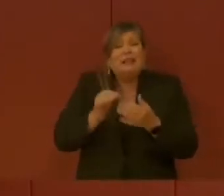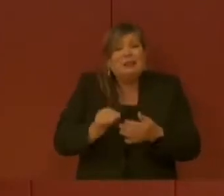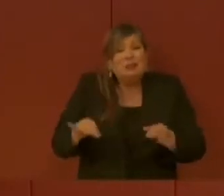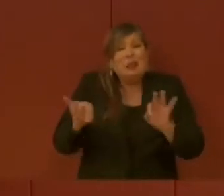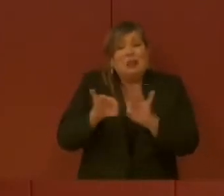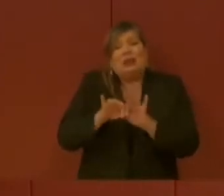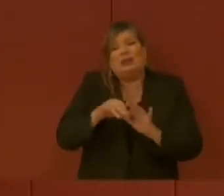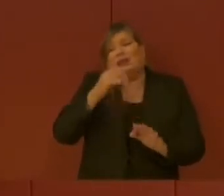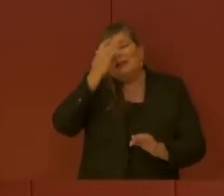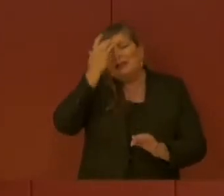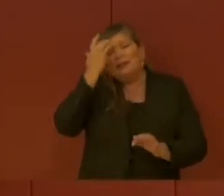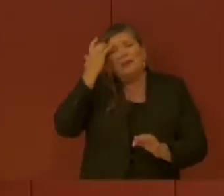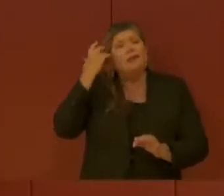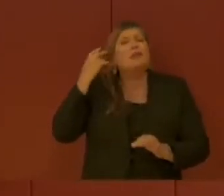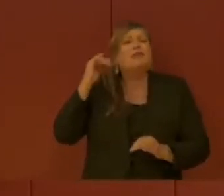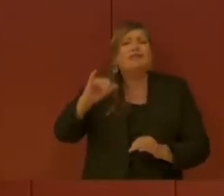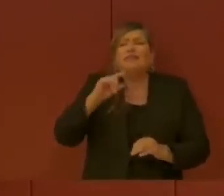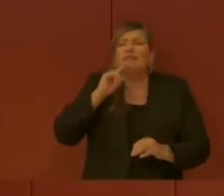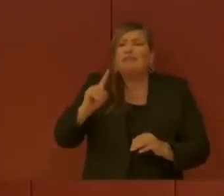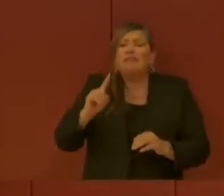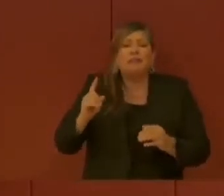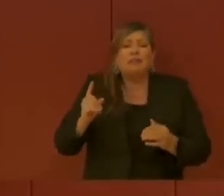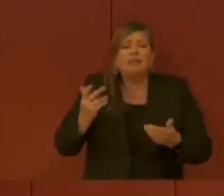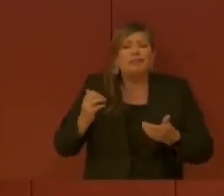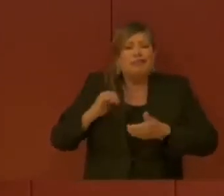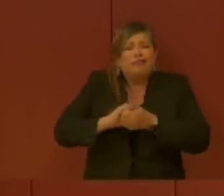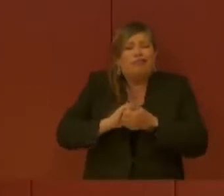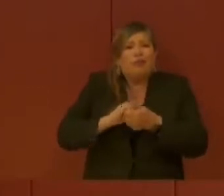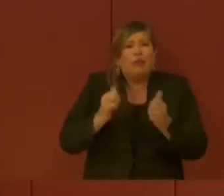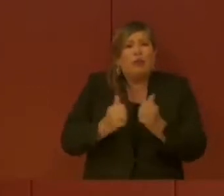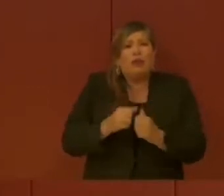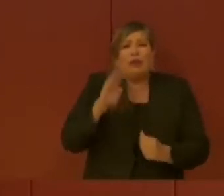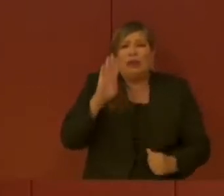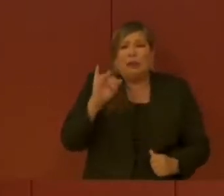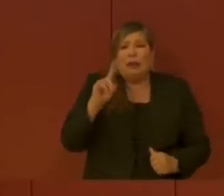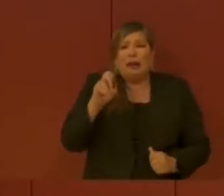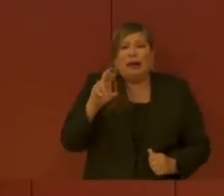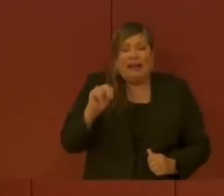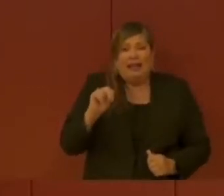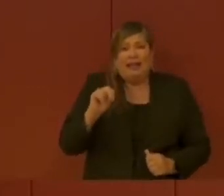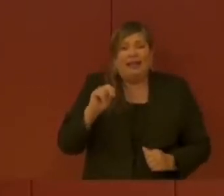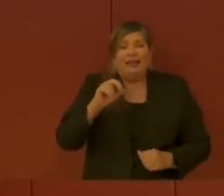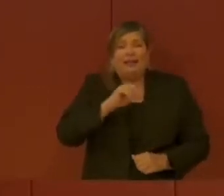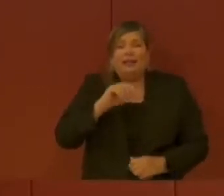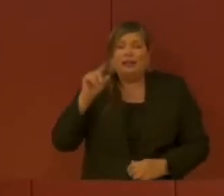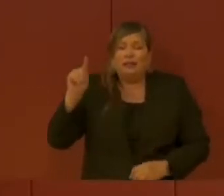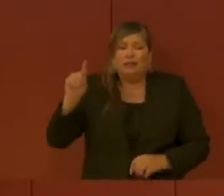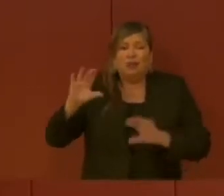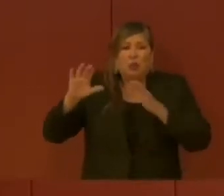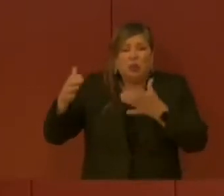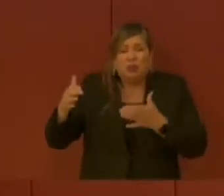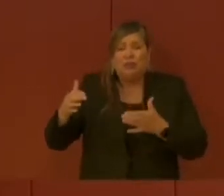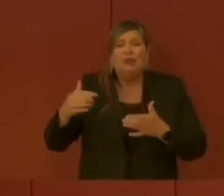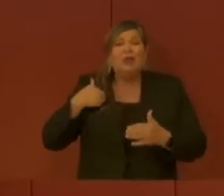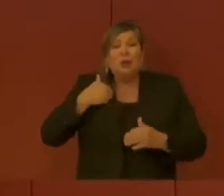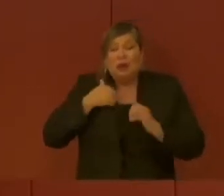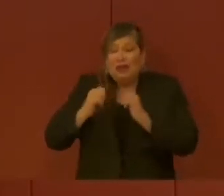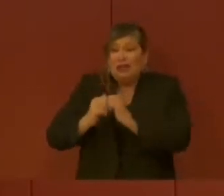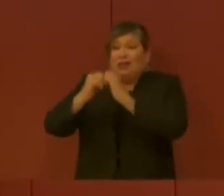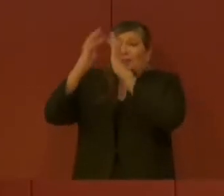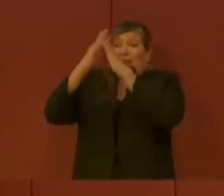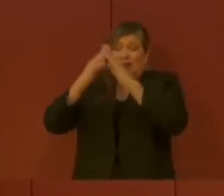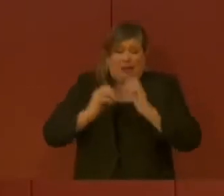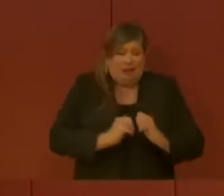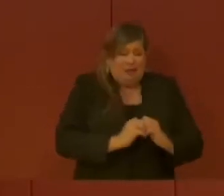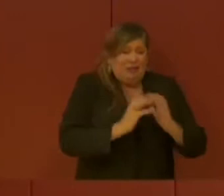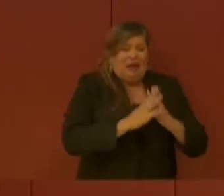with the Biden administration, the two first large-scale, not only mass vaccination programs,